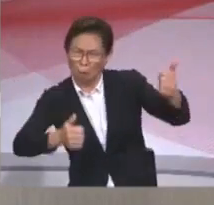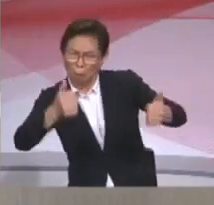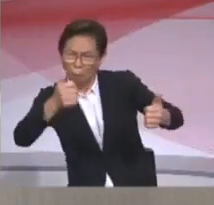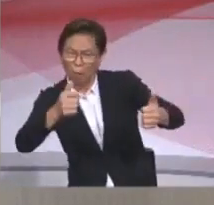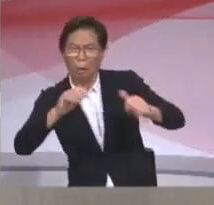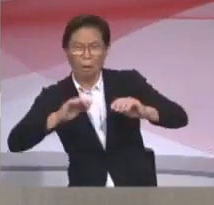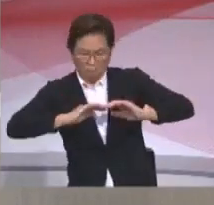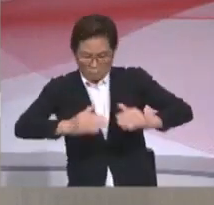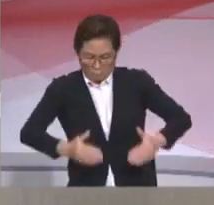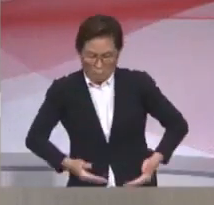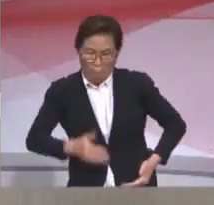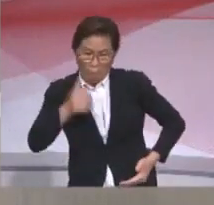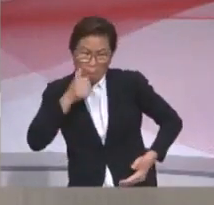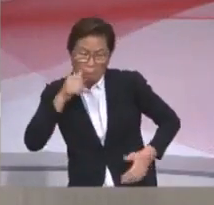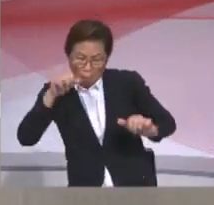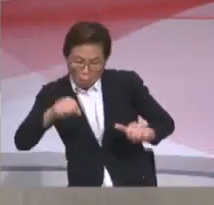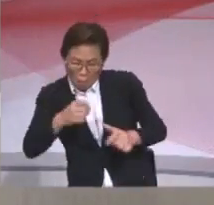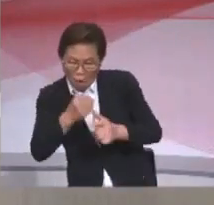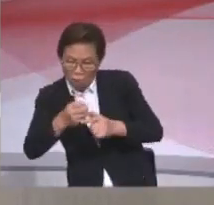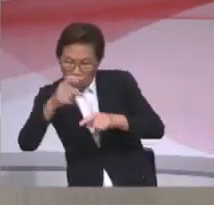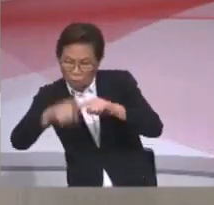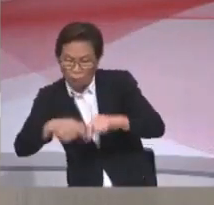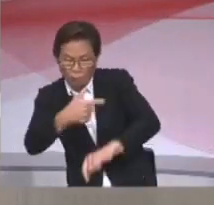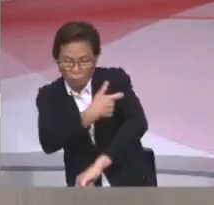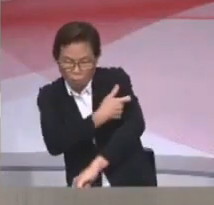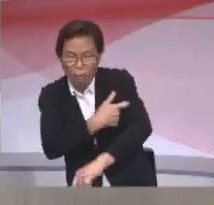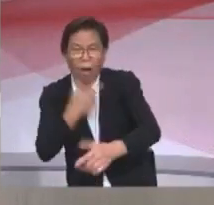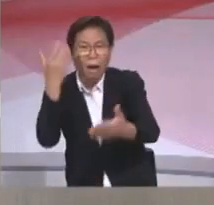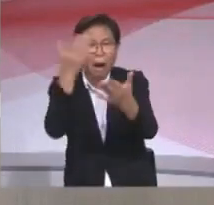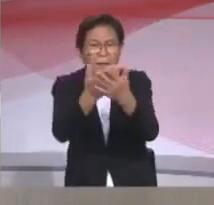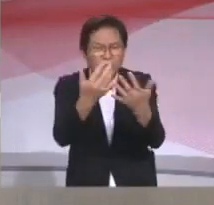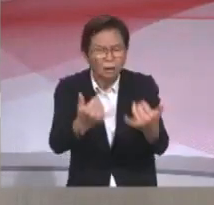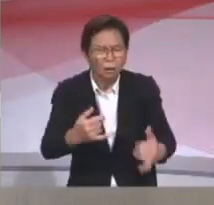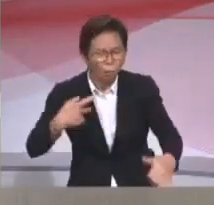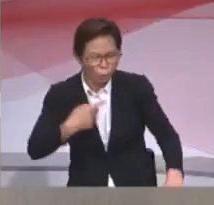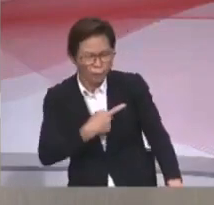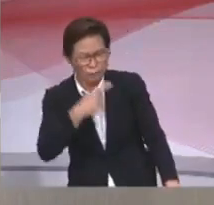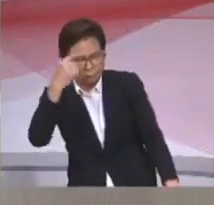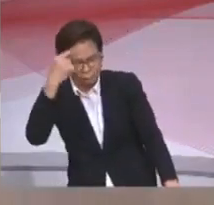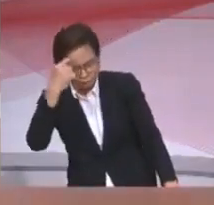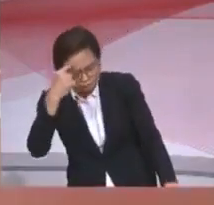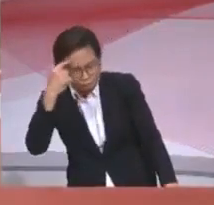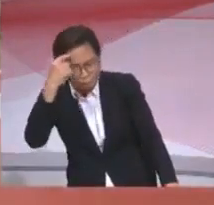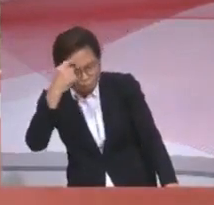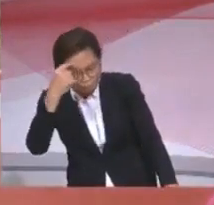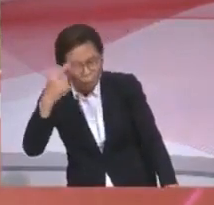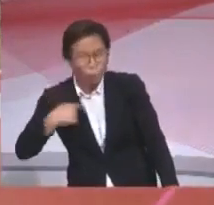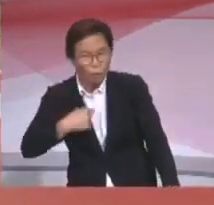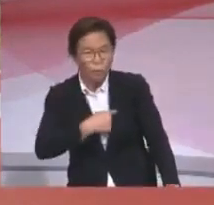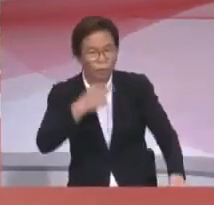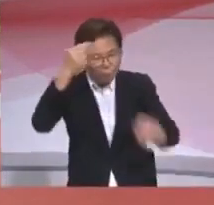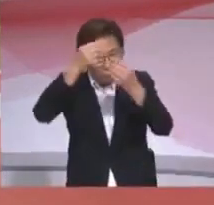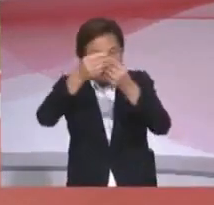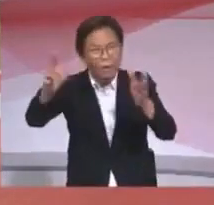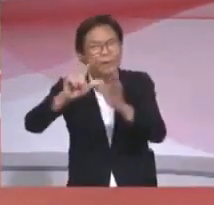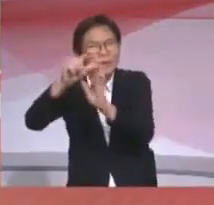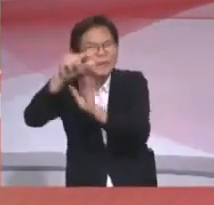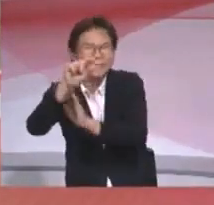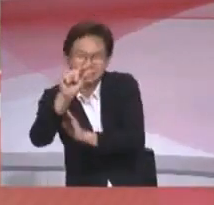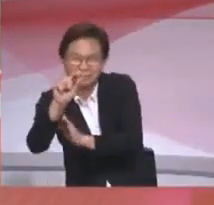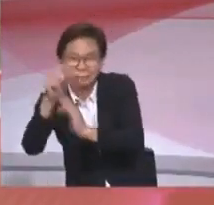not pregnant women will be able to take the vaccines. For now, it's still under consideration, and we will make an announcement